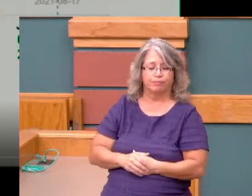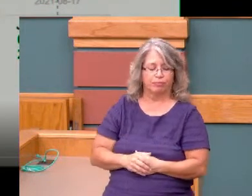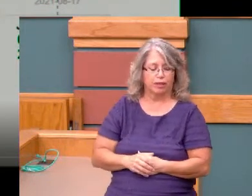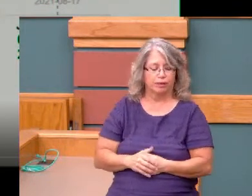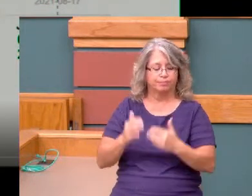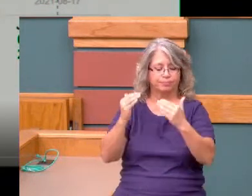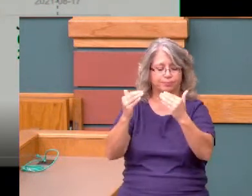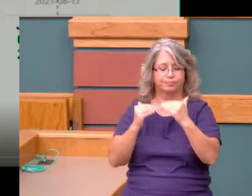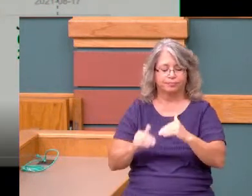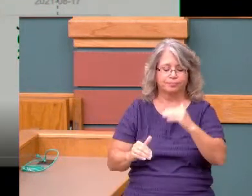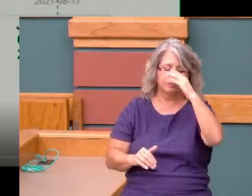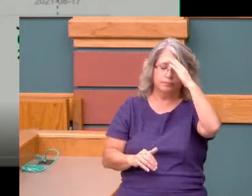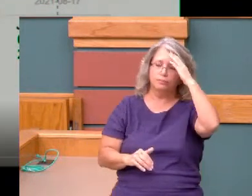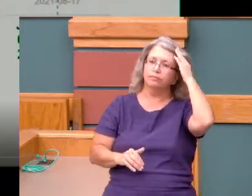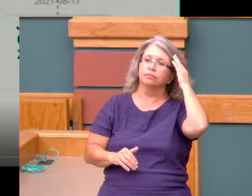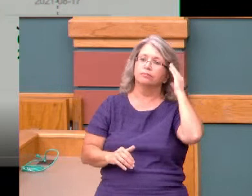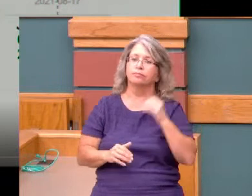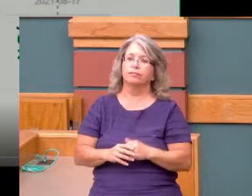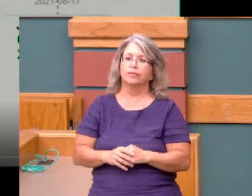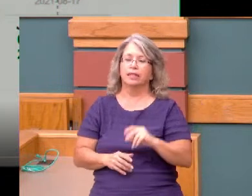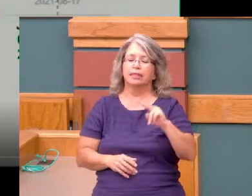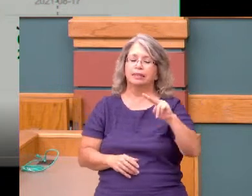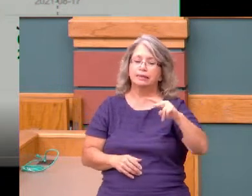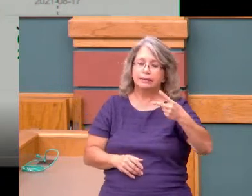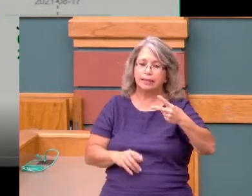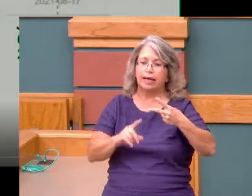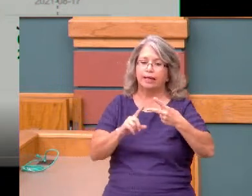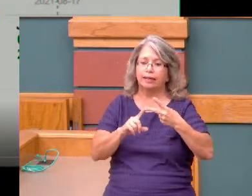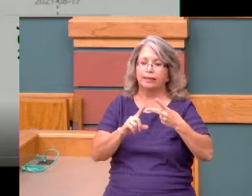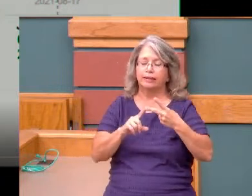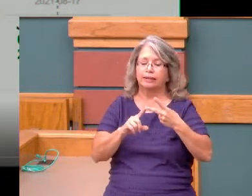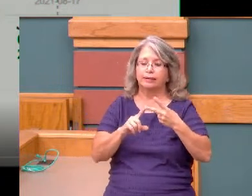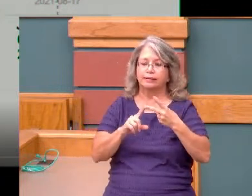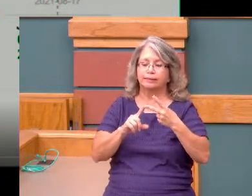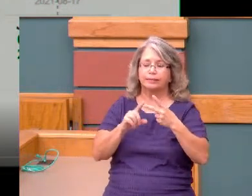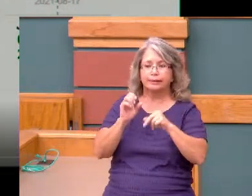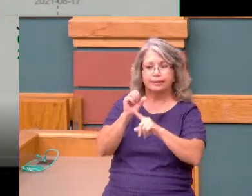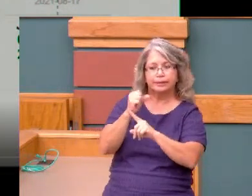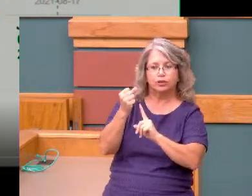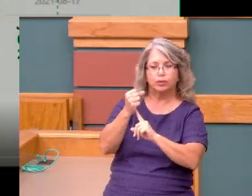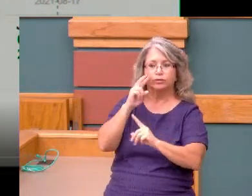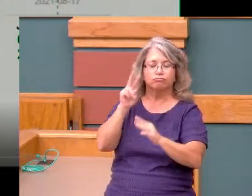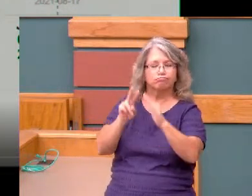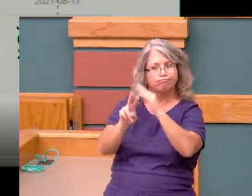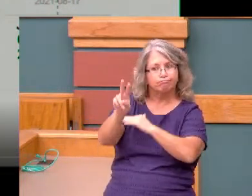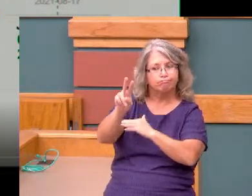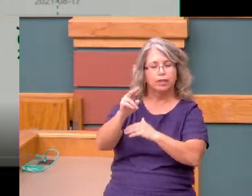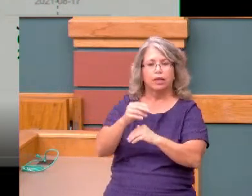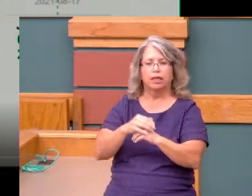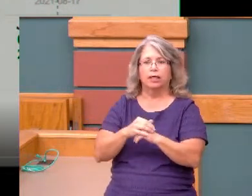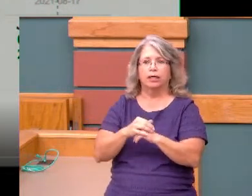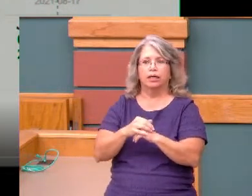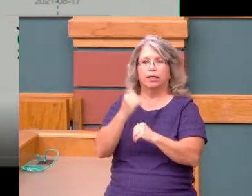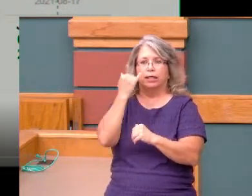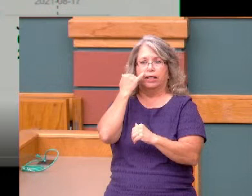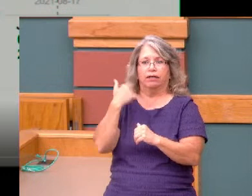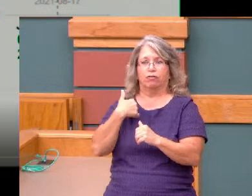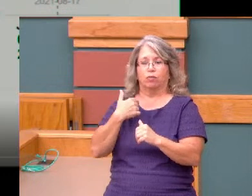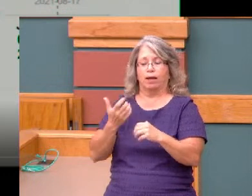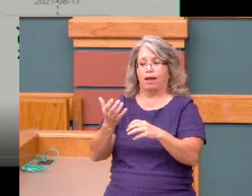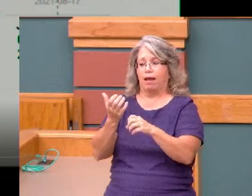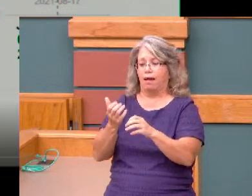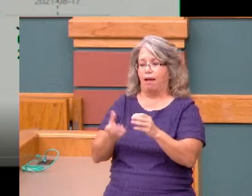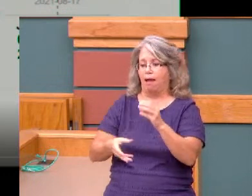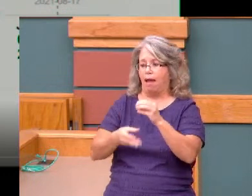let's talk about the second scenario, which is more optimistic. And under this scenario, we assume that more interventions have been taking place,